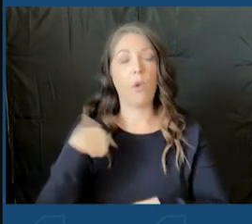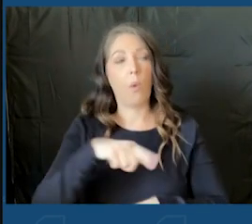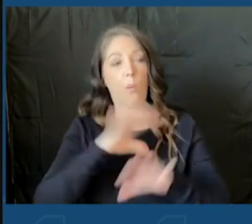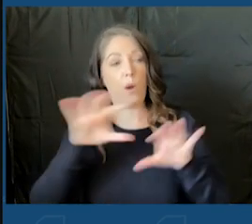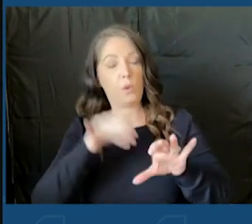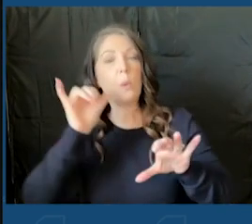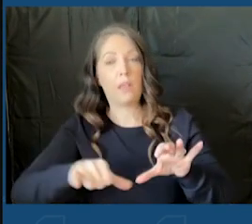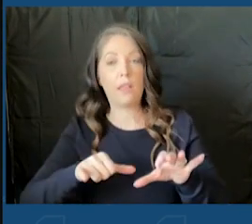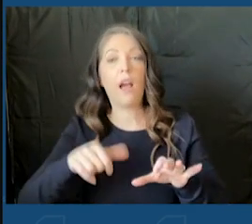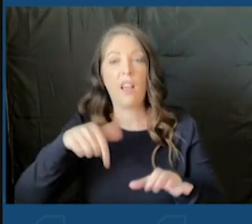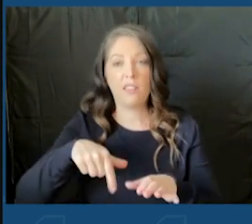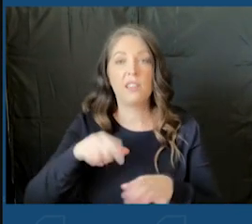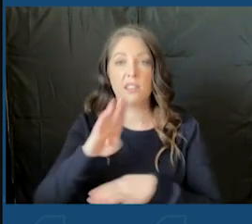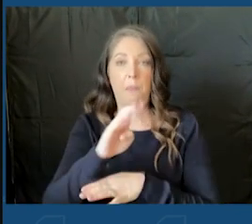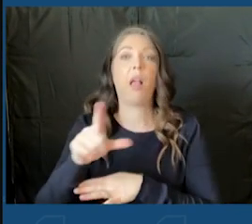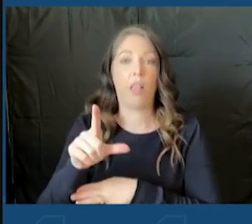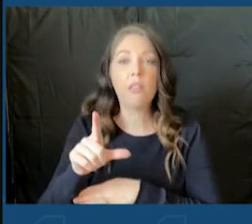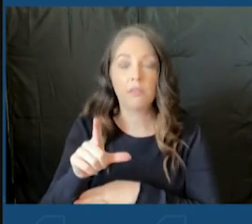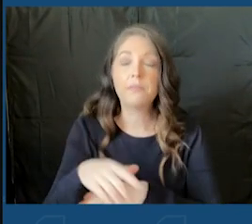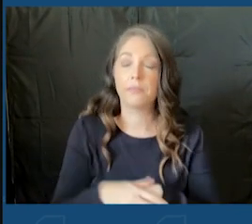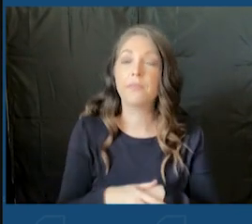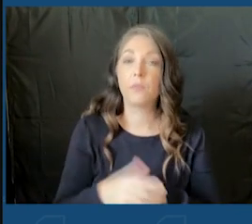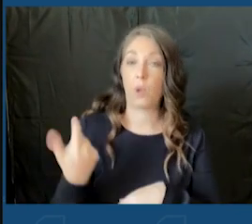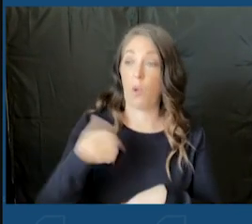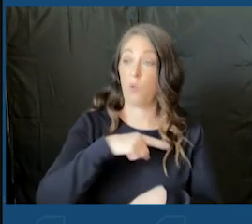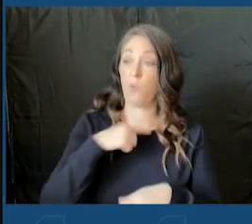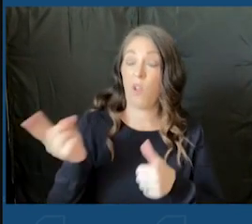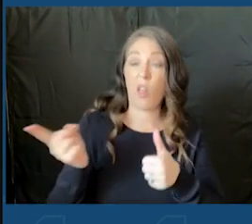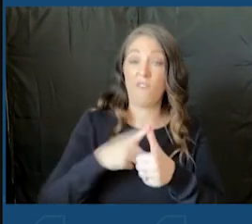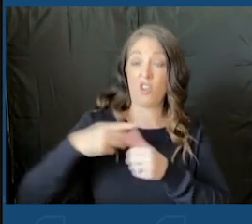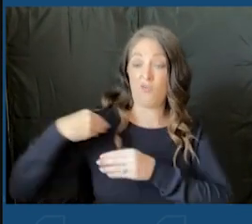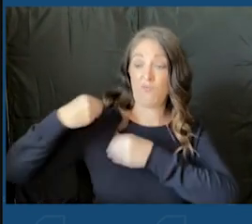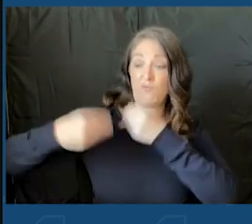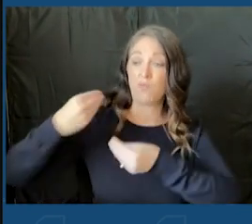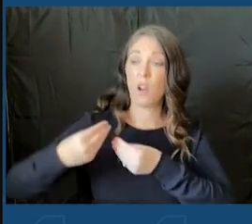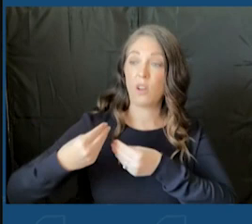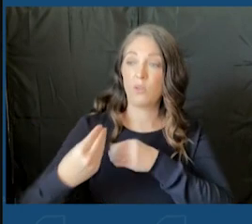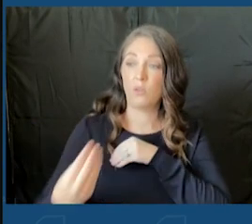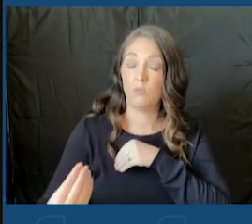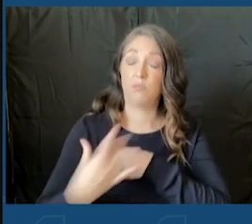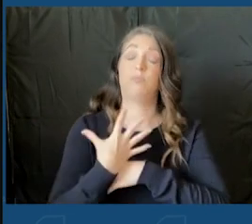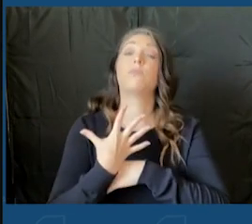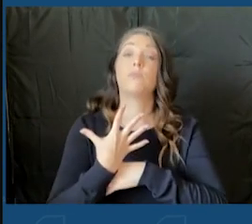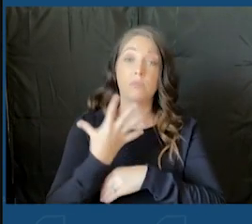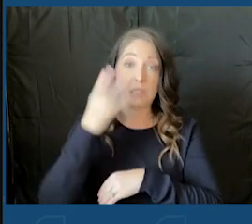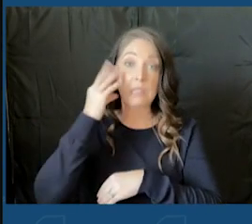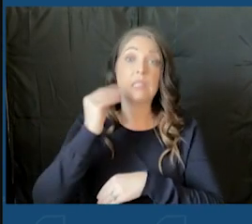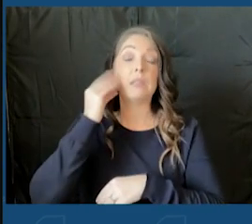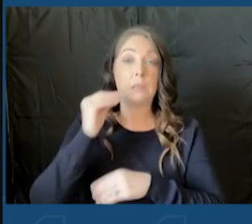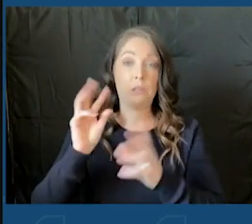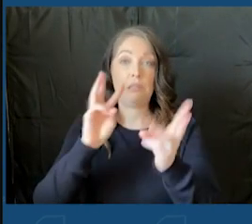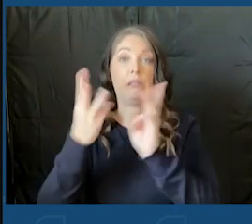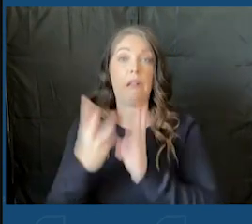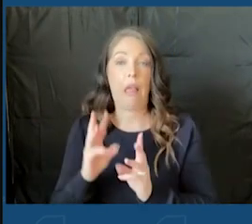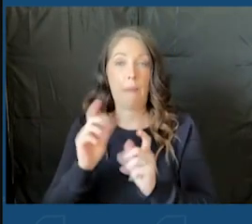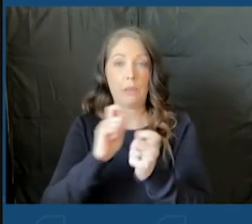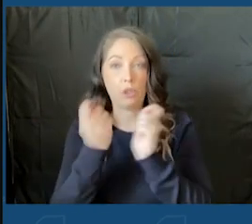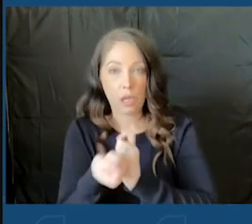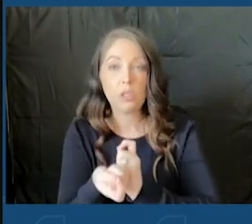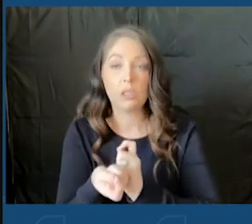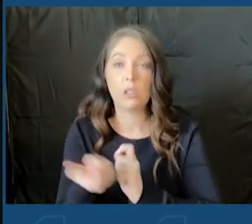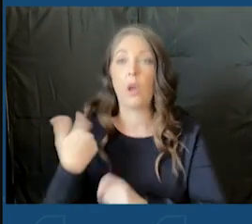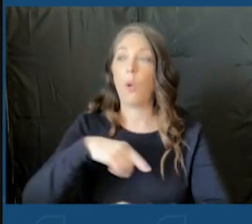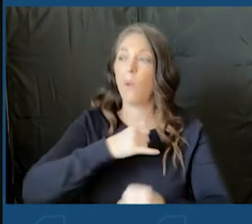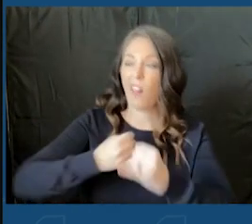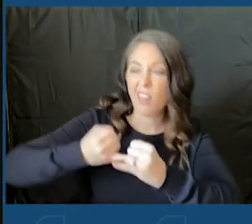this legislation. So we are the first generation to really feel the effects of climate change. We're also the last one that can do anything